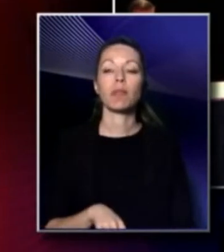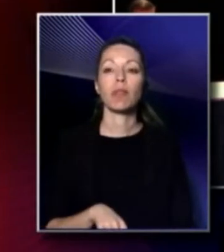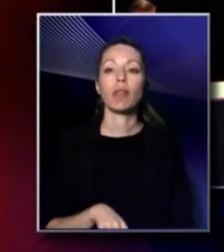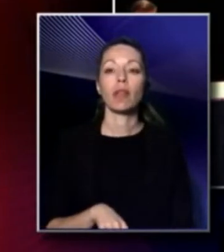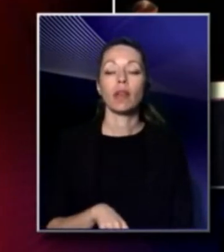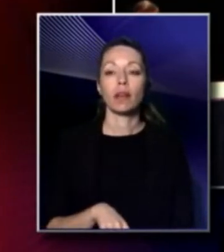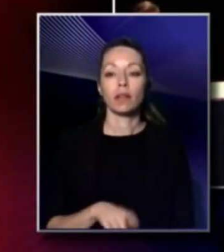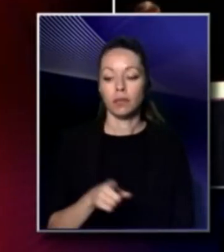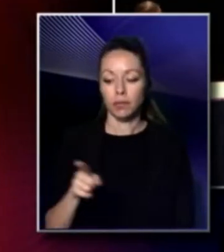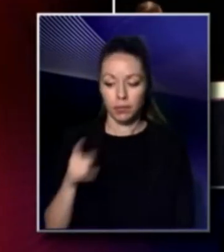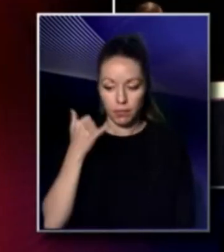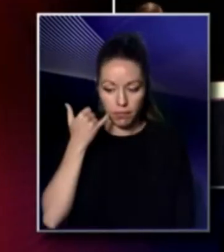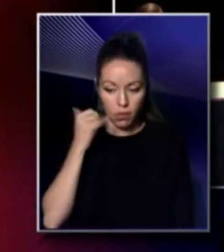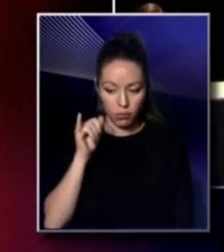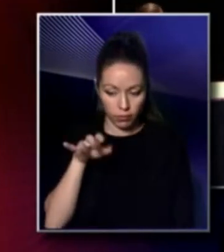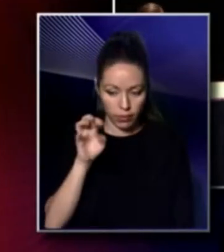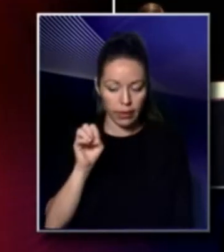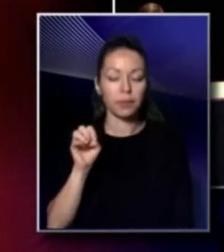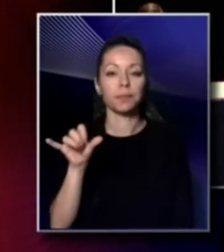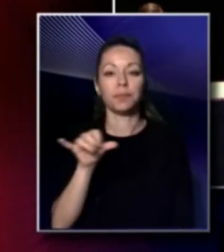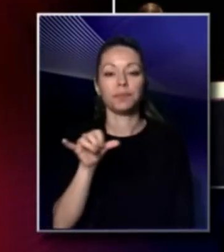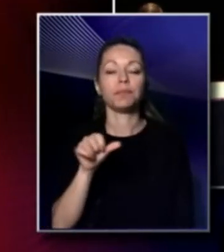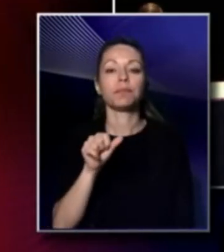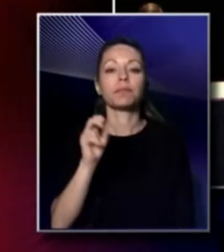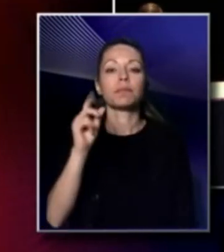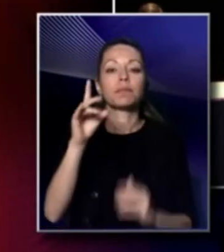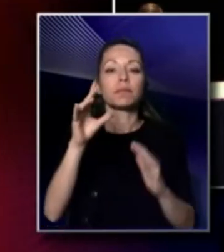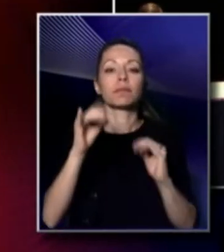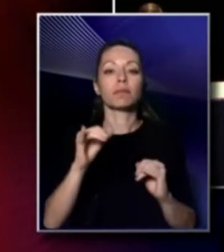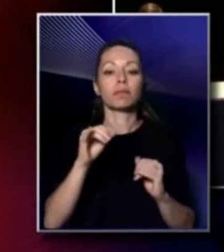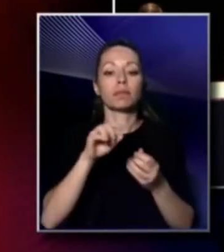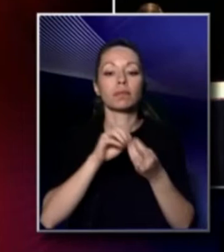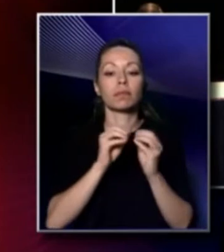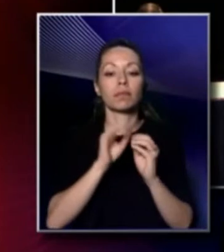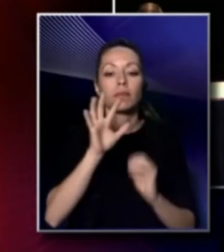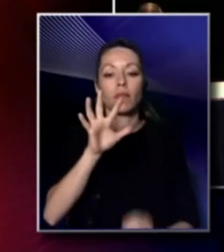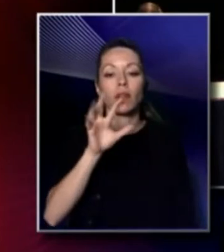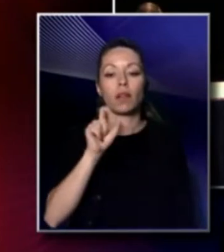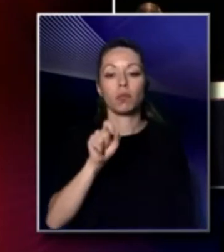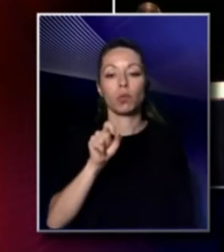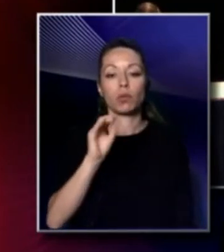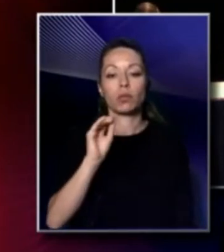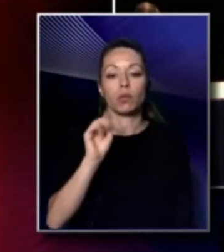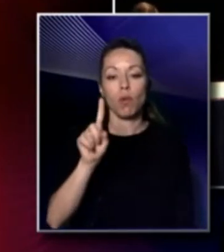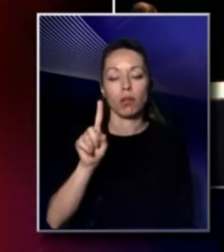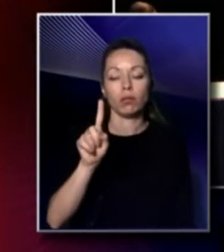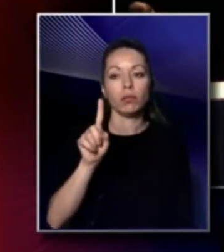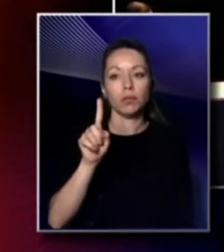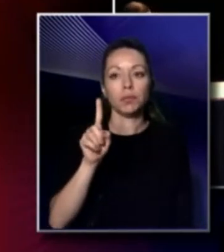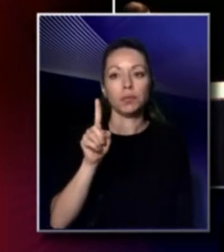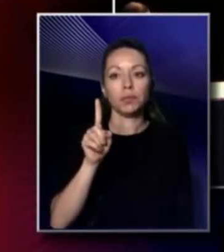will, thank you. We will go to item number 5.01.